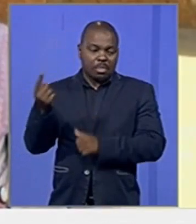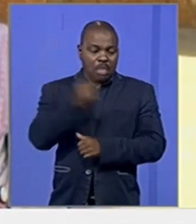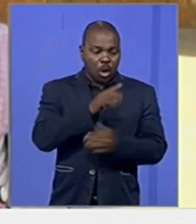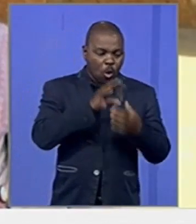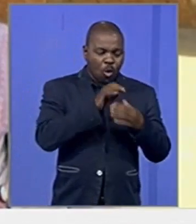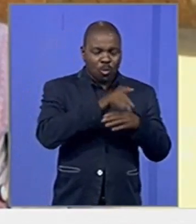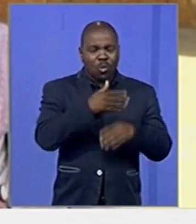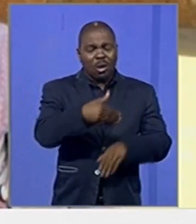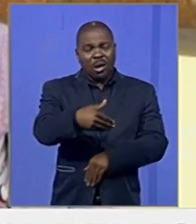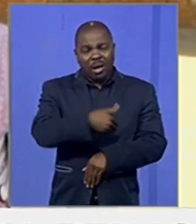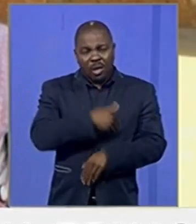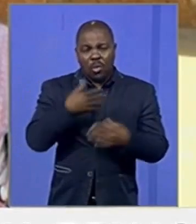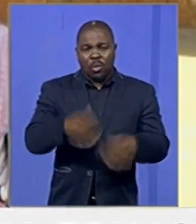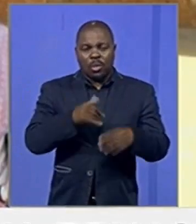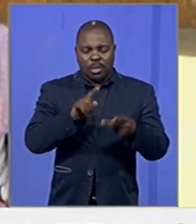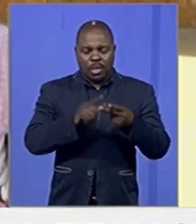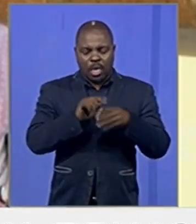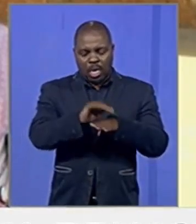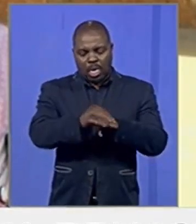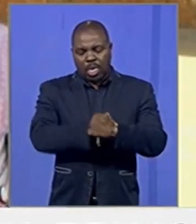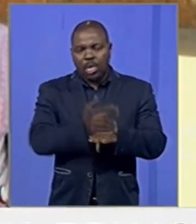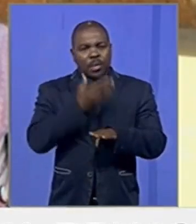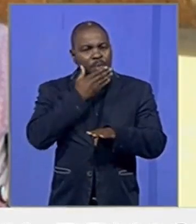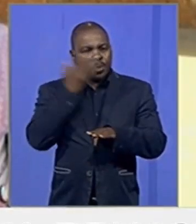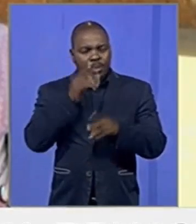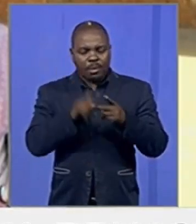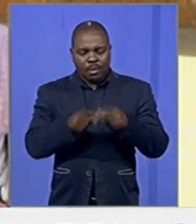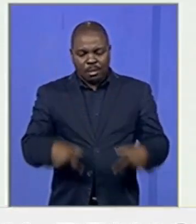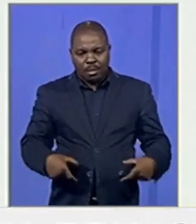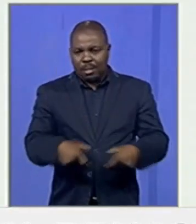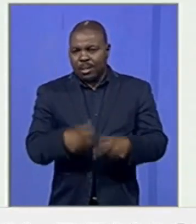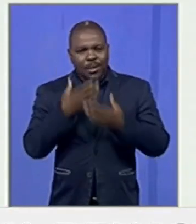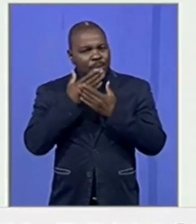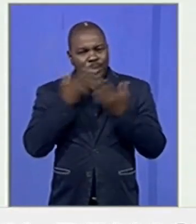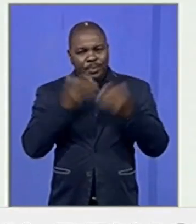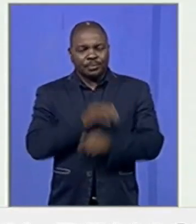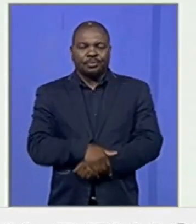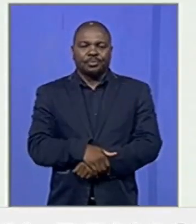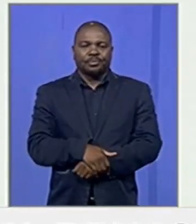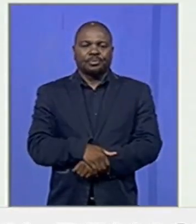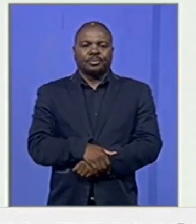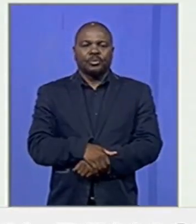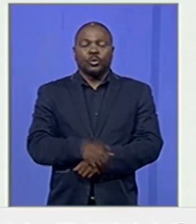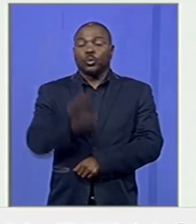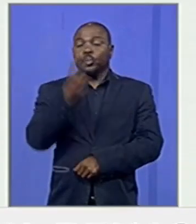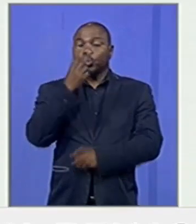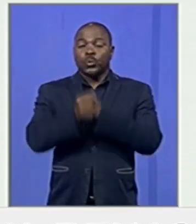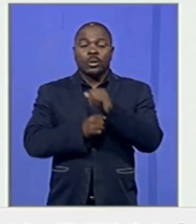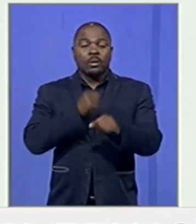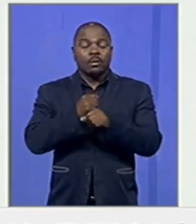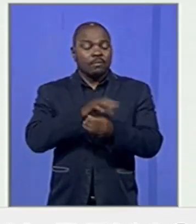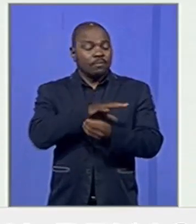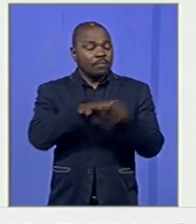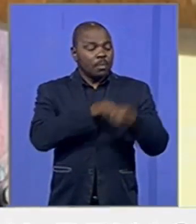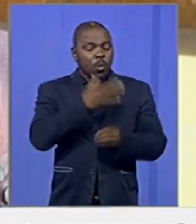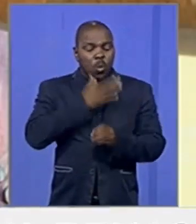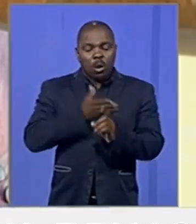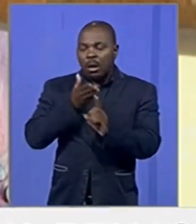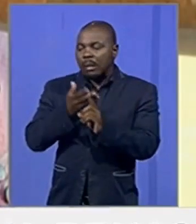o tlile ba mo apotse dieta le lepanta la gagwe le seo. Morago ga mengwaga e mebedi balapa ba nyakana le